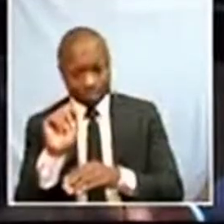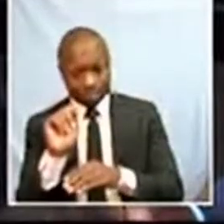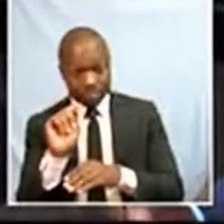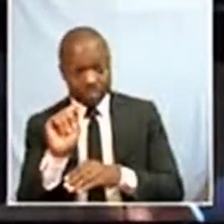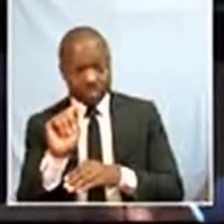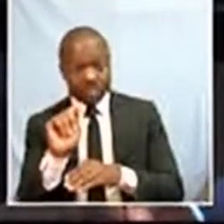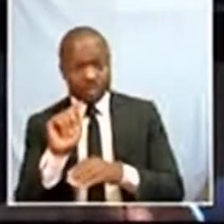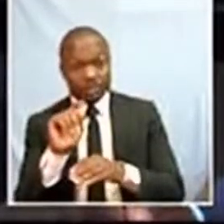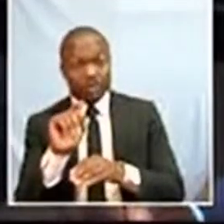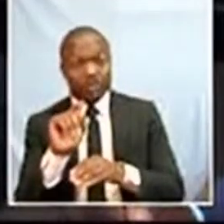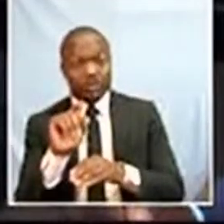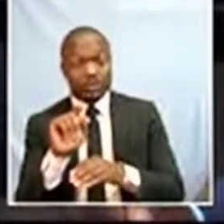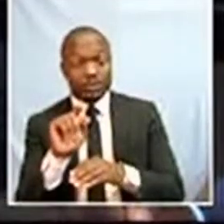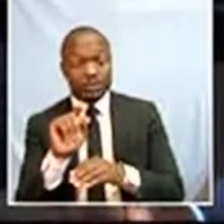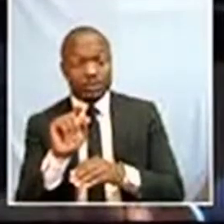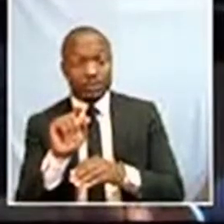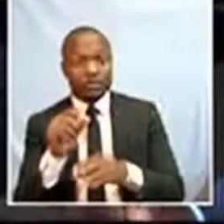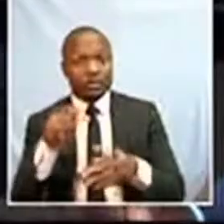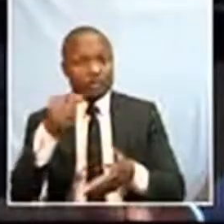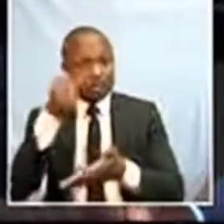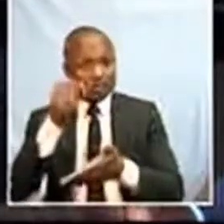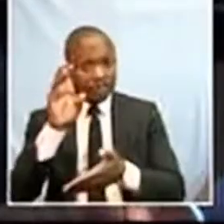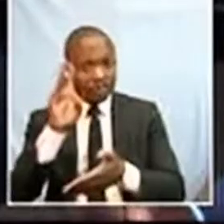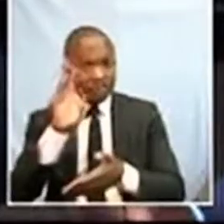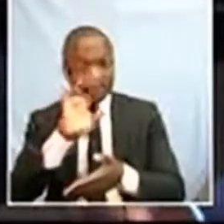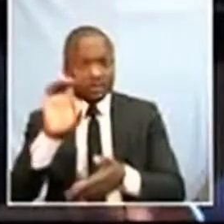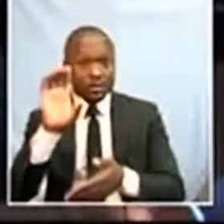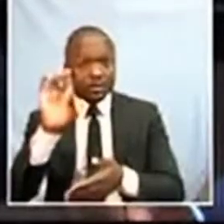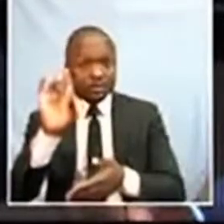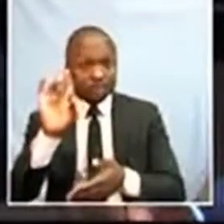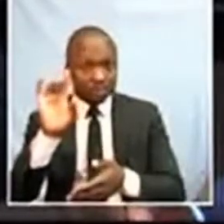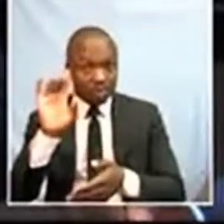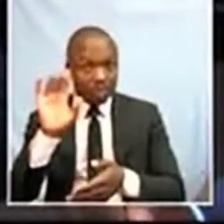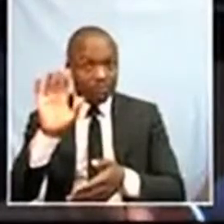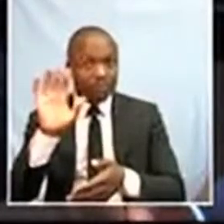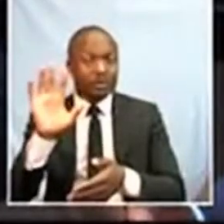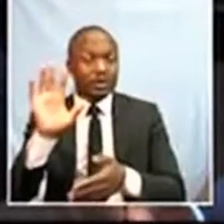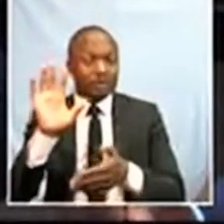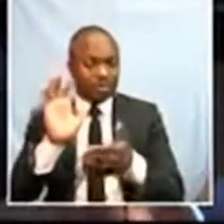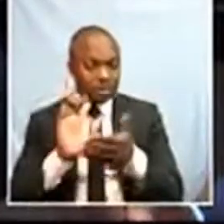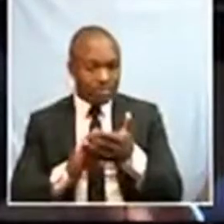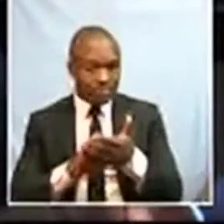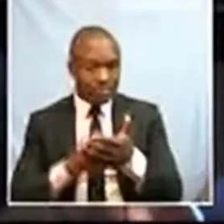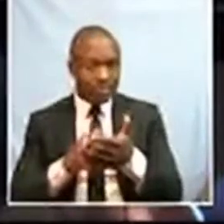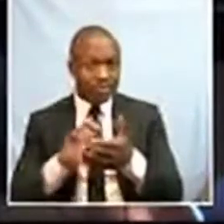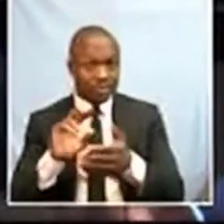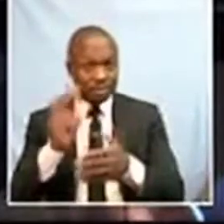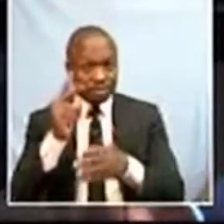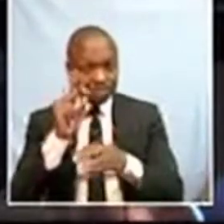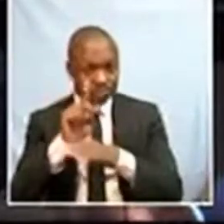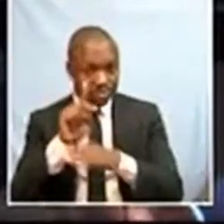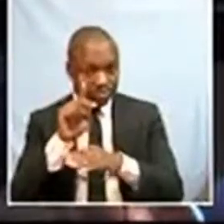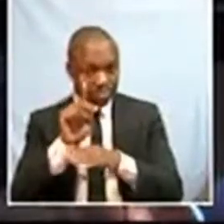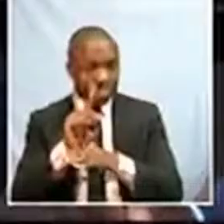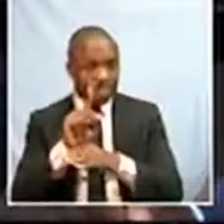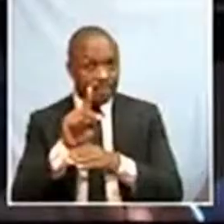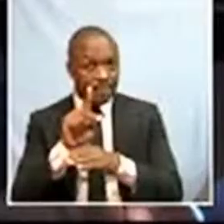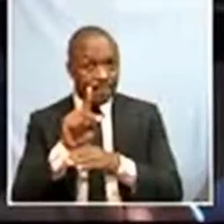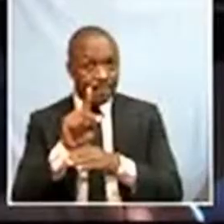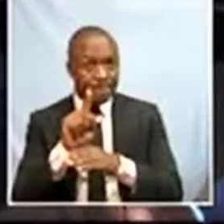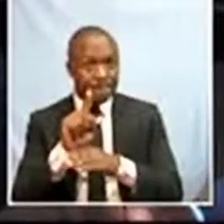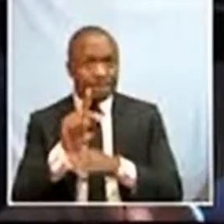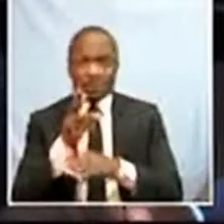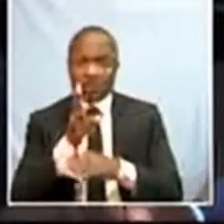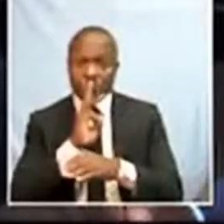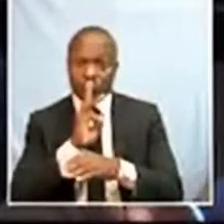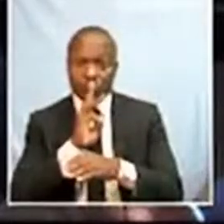supposed to cost, which was estimated at 695,000. And the second project was